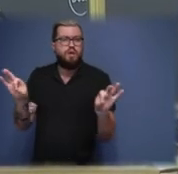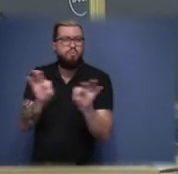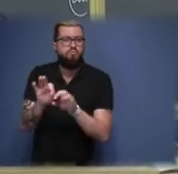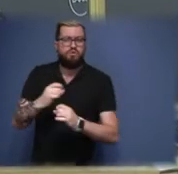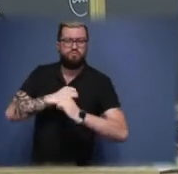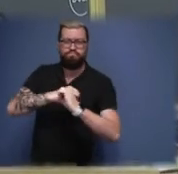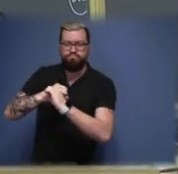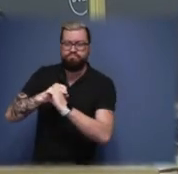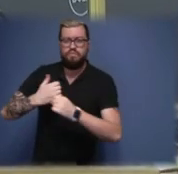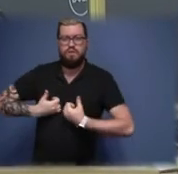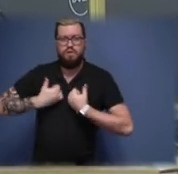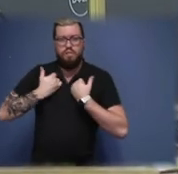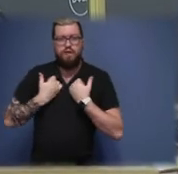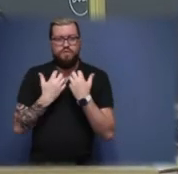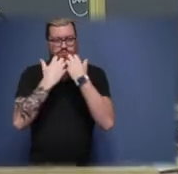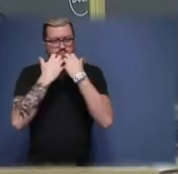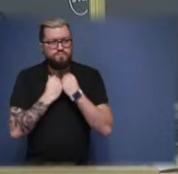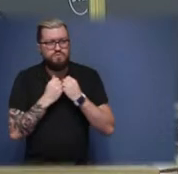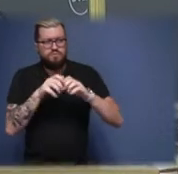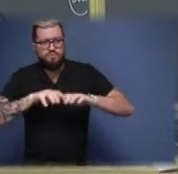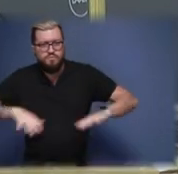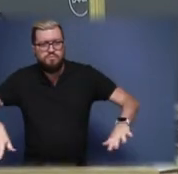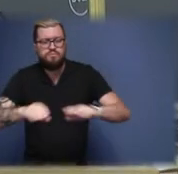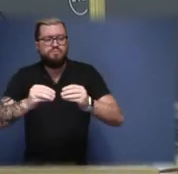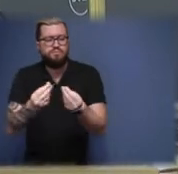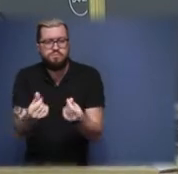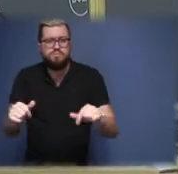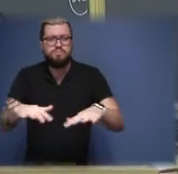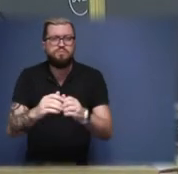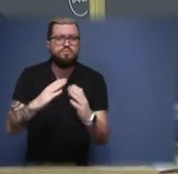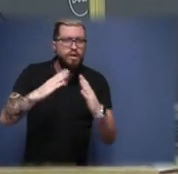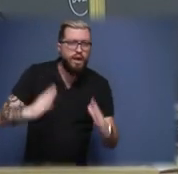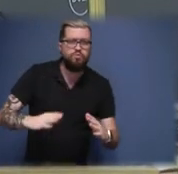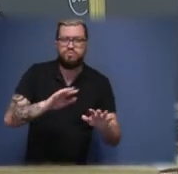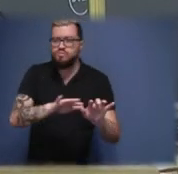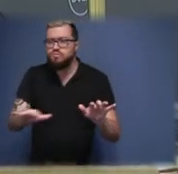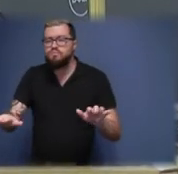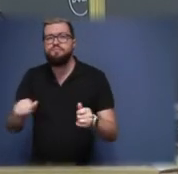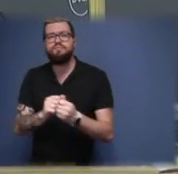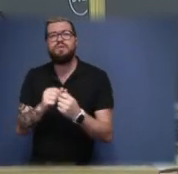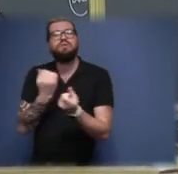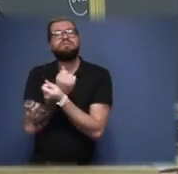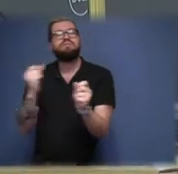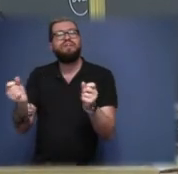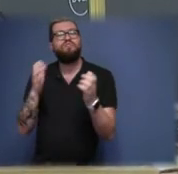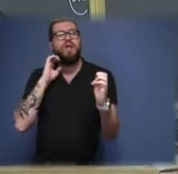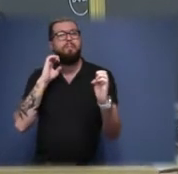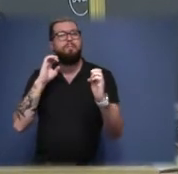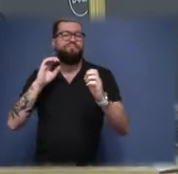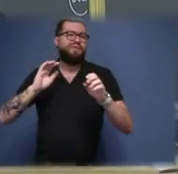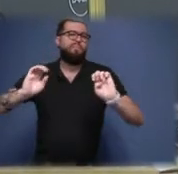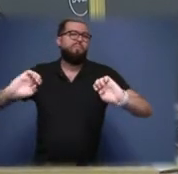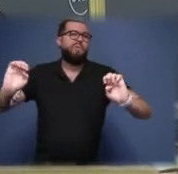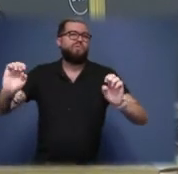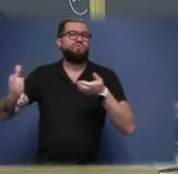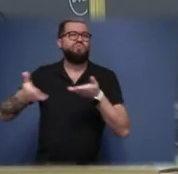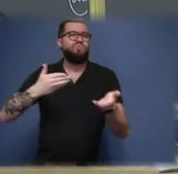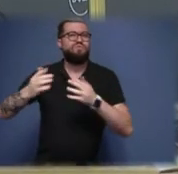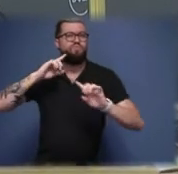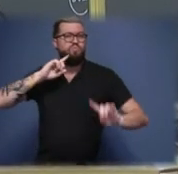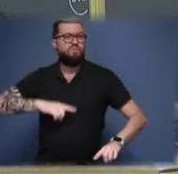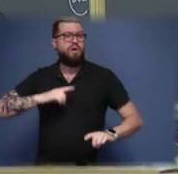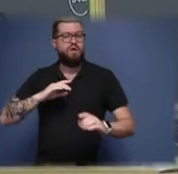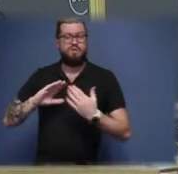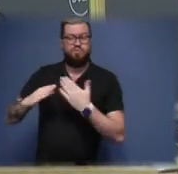life and preservation of property. The safety of our emergency service response community depends upon the